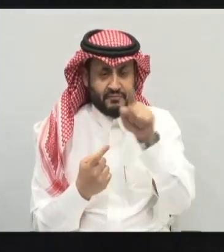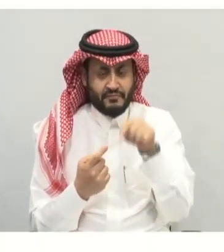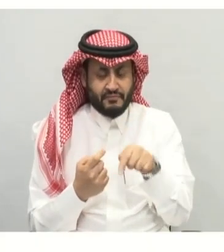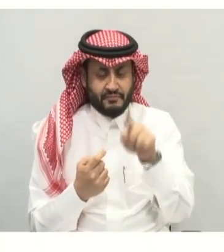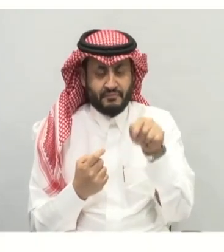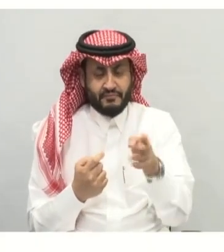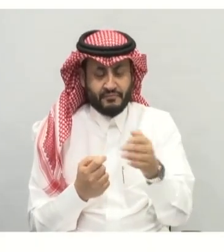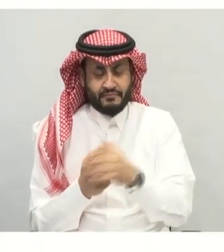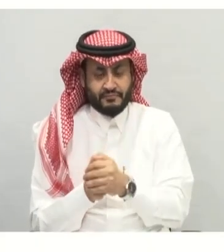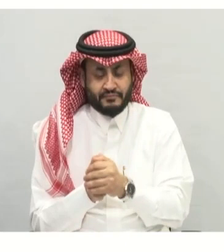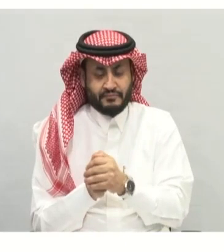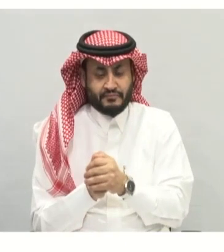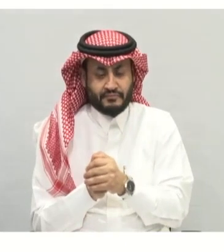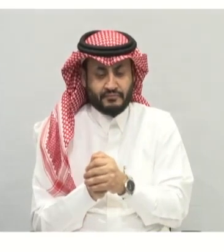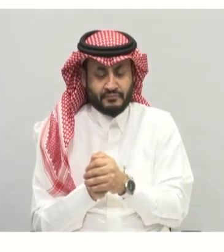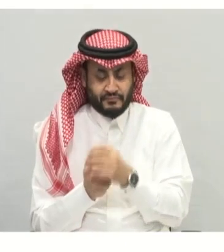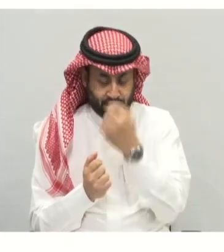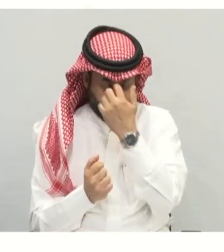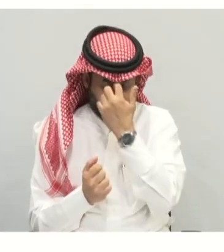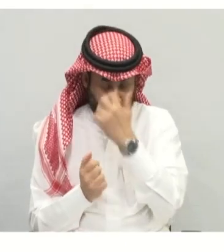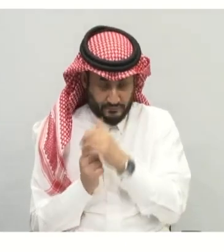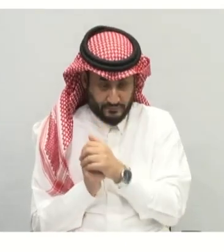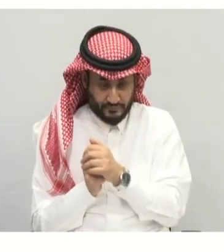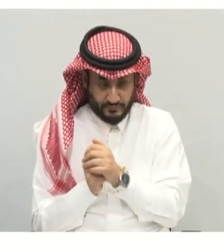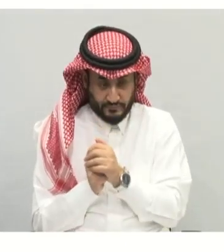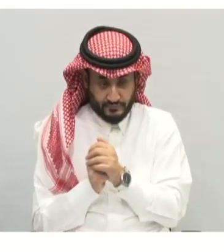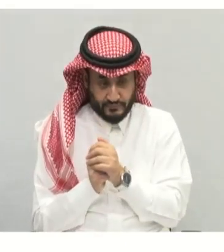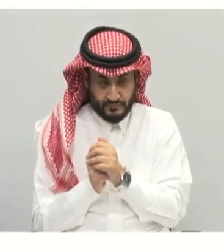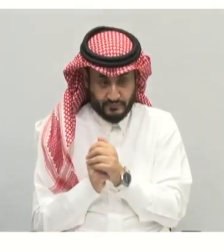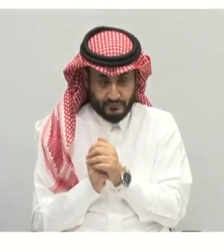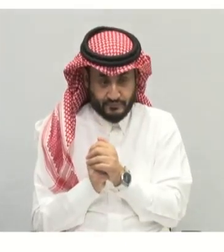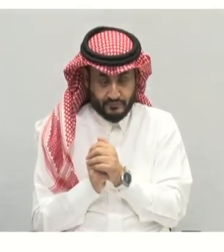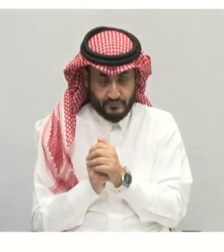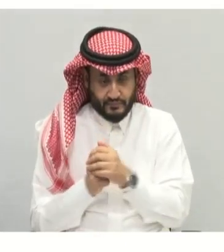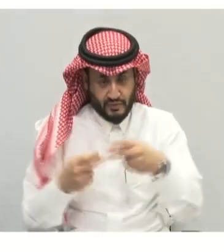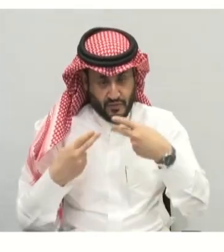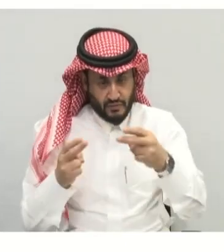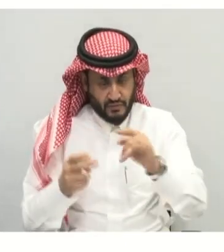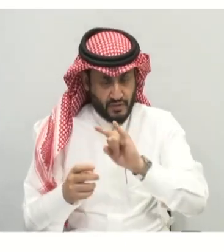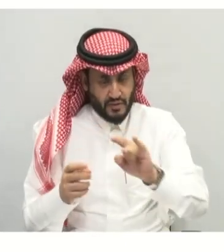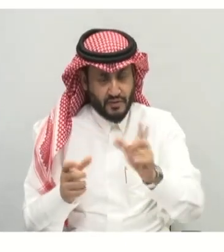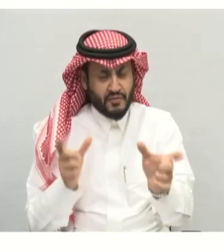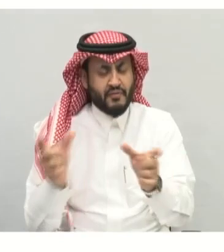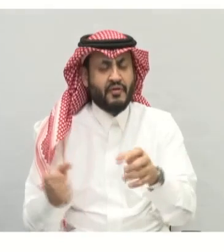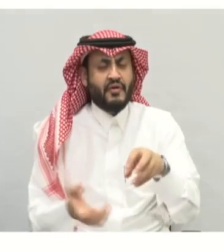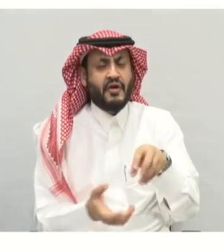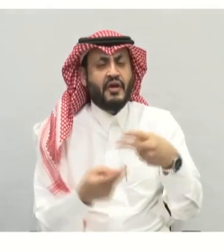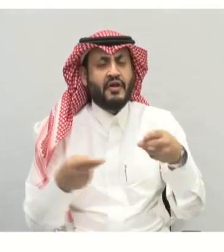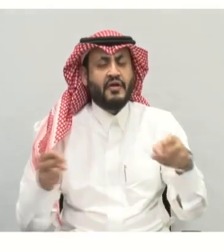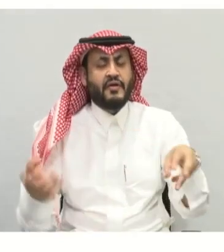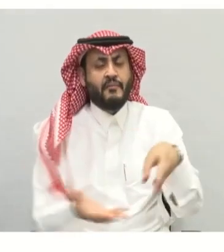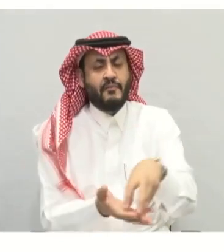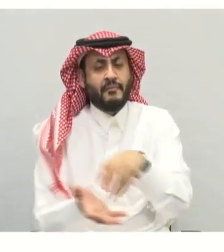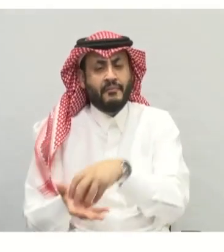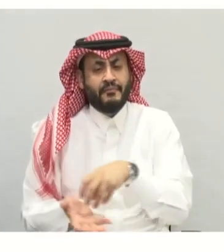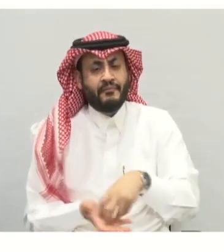about your questions for example what are the do's and don'ts and do you know about for different